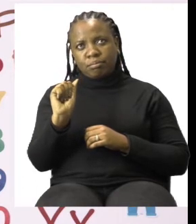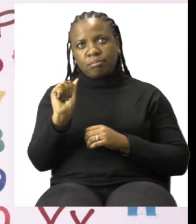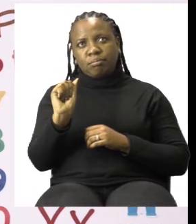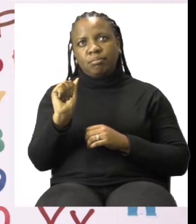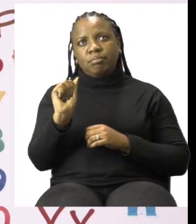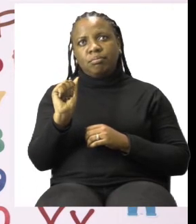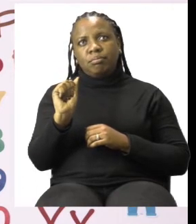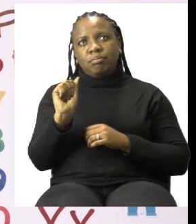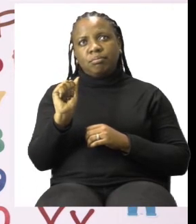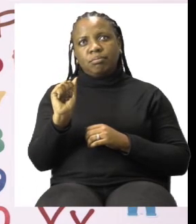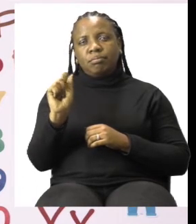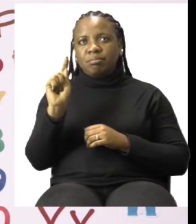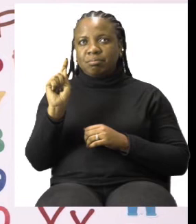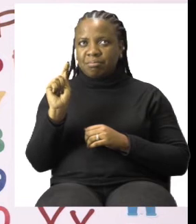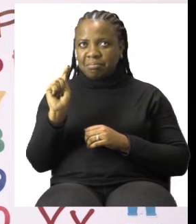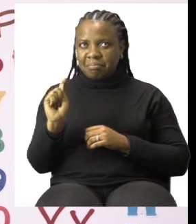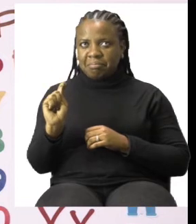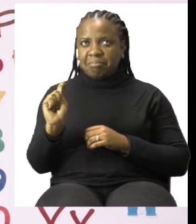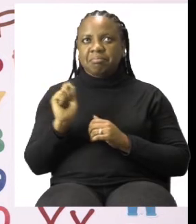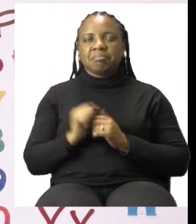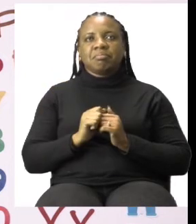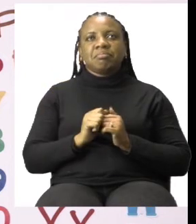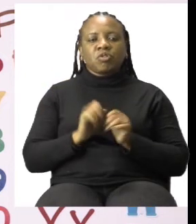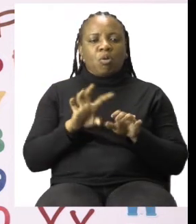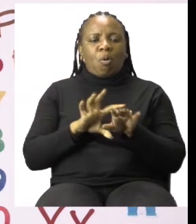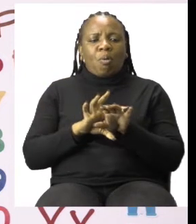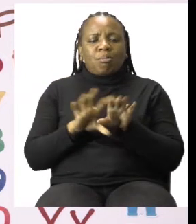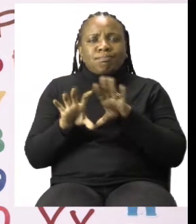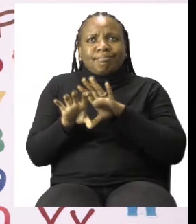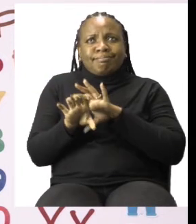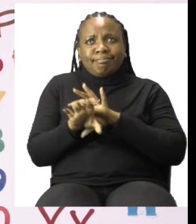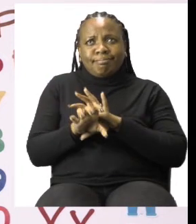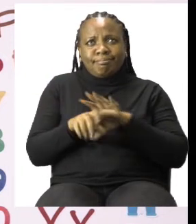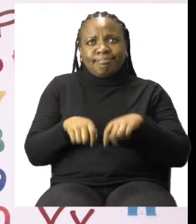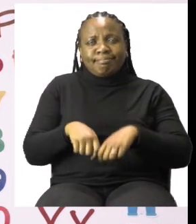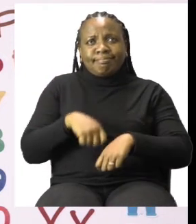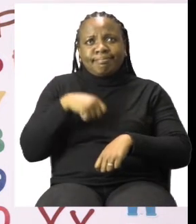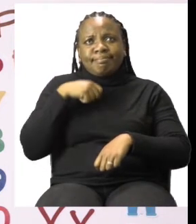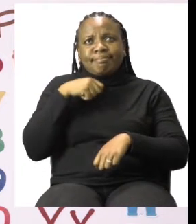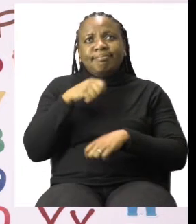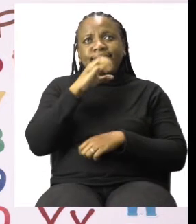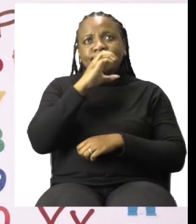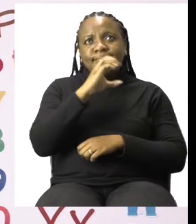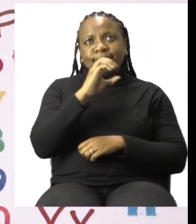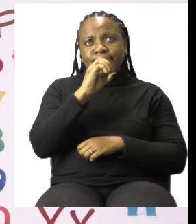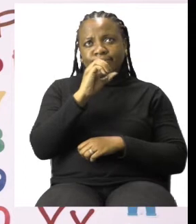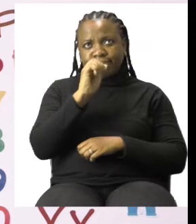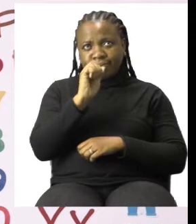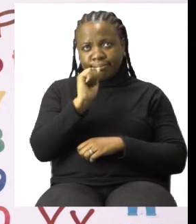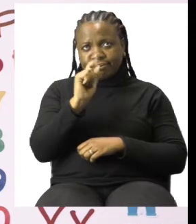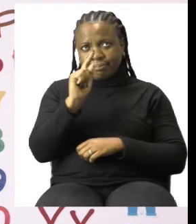And then we have the last letter, which is T. Now we have spelled the word